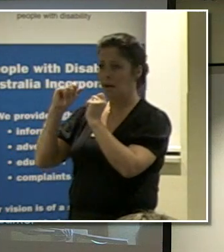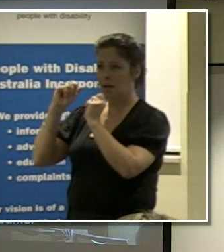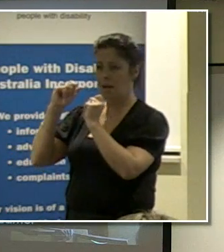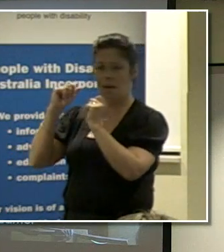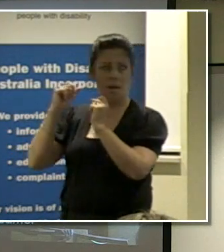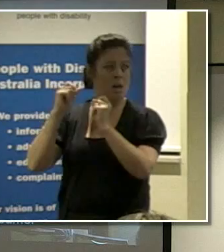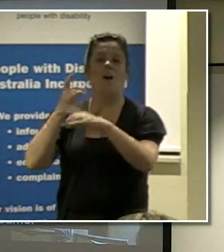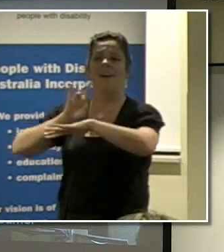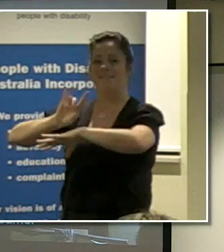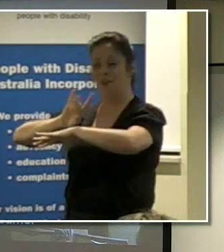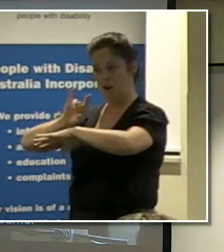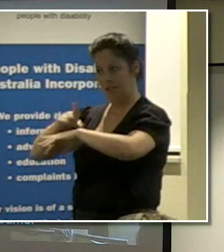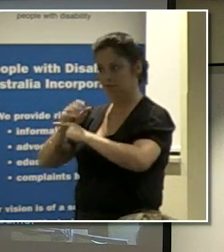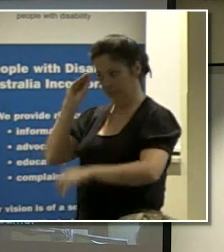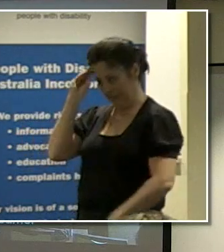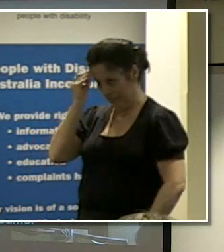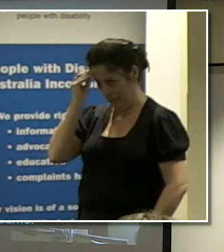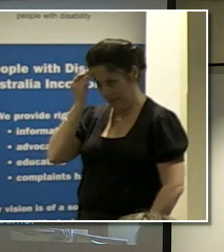committee to